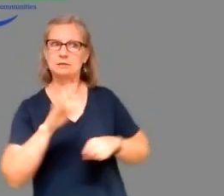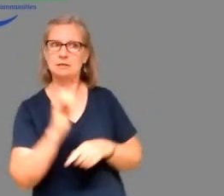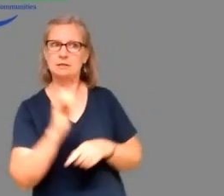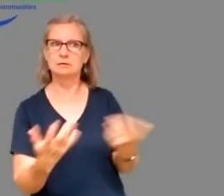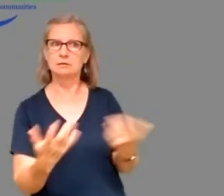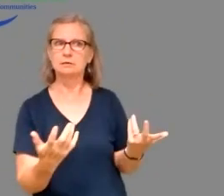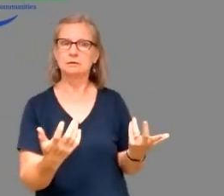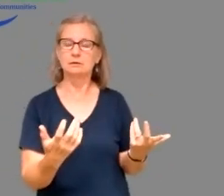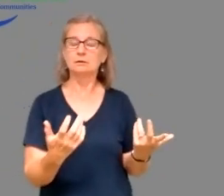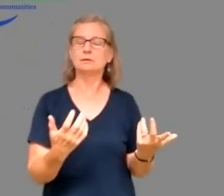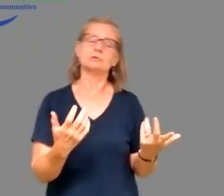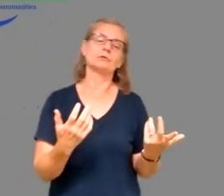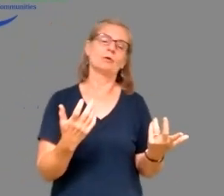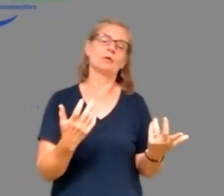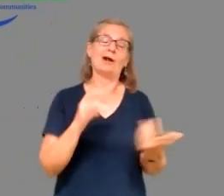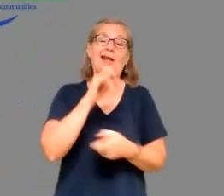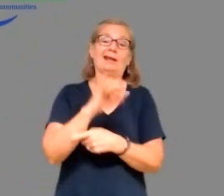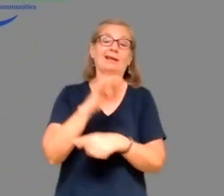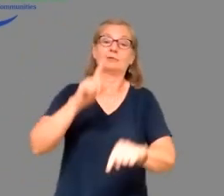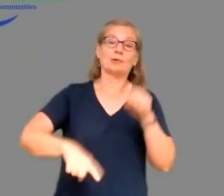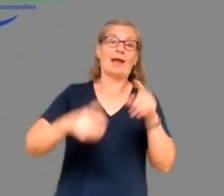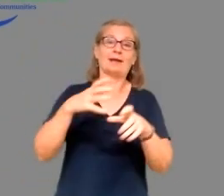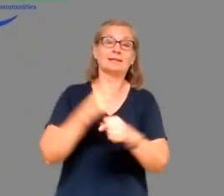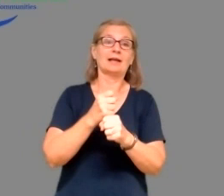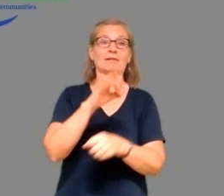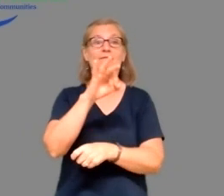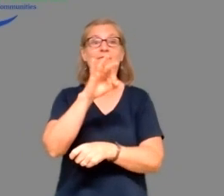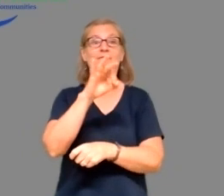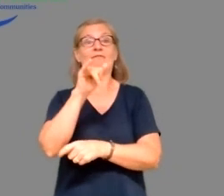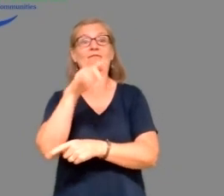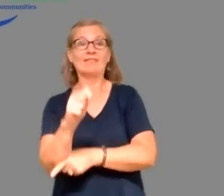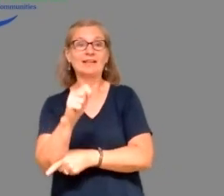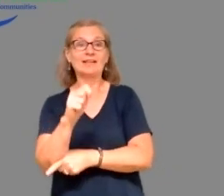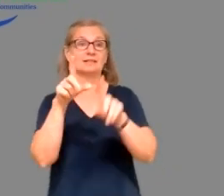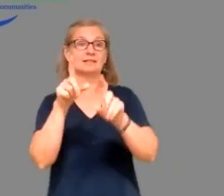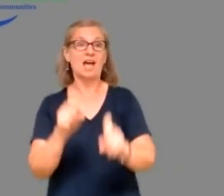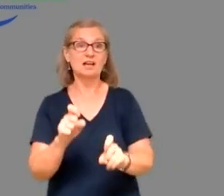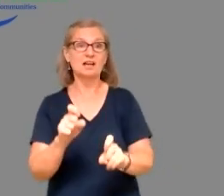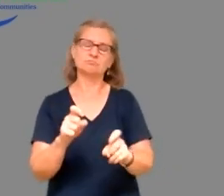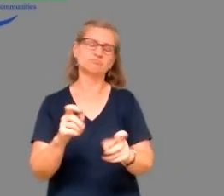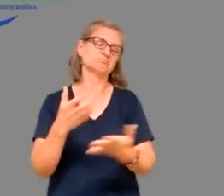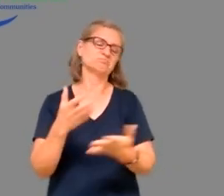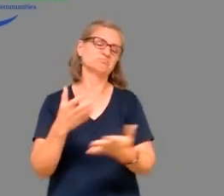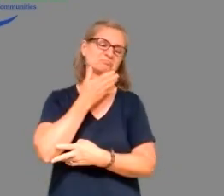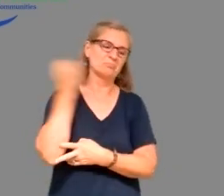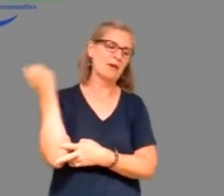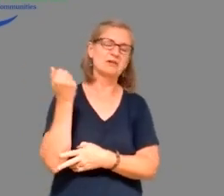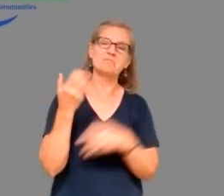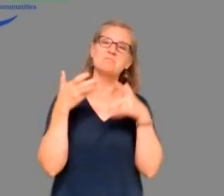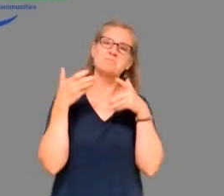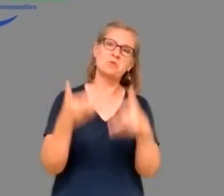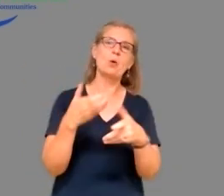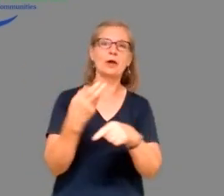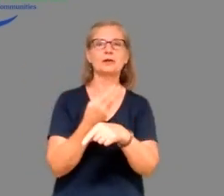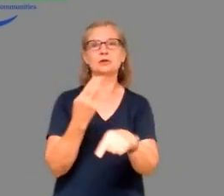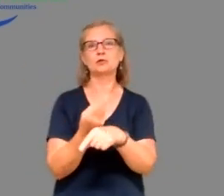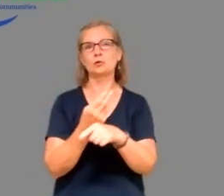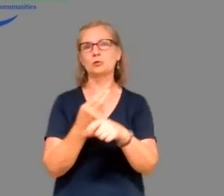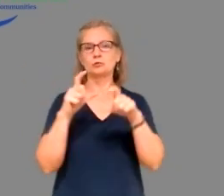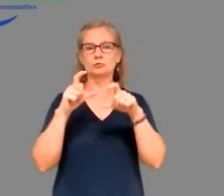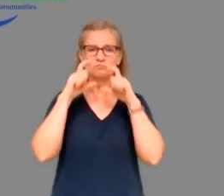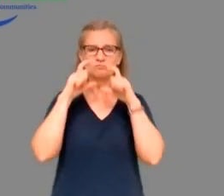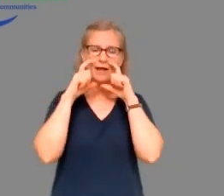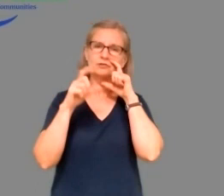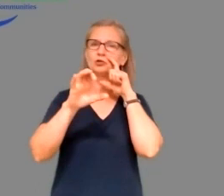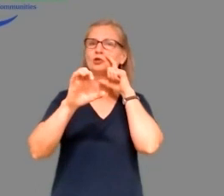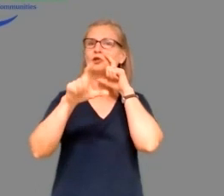cloth mask or a procedural mask. Right. Which guidance regarding those that she talks